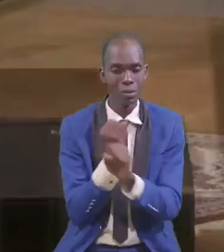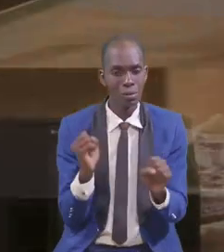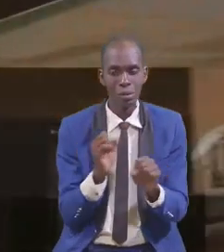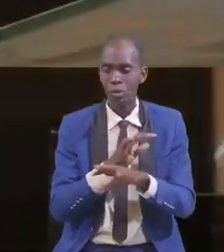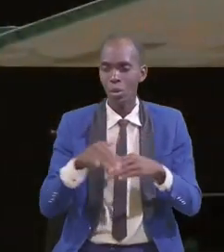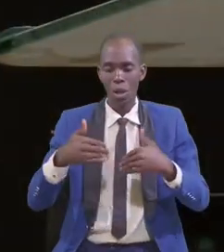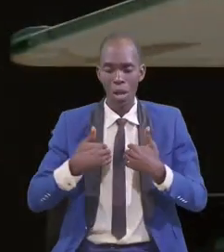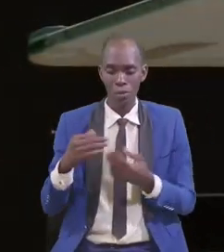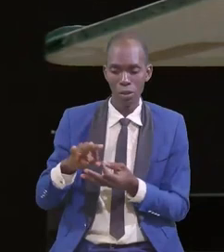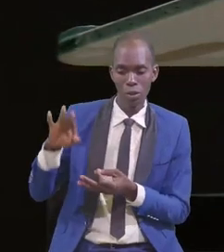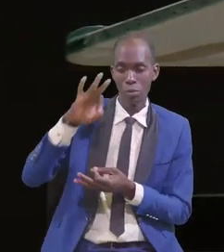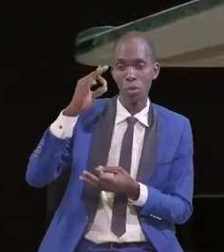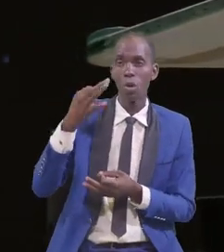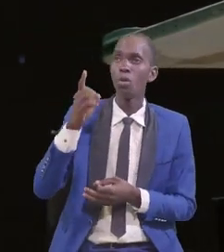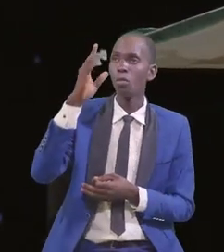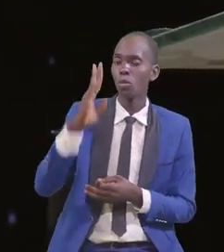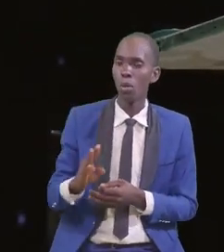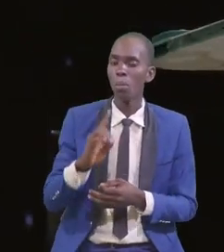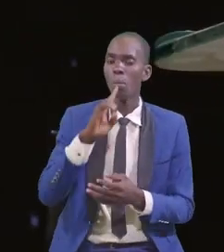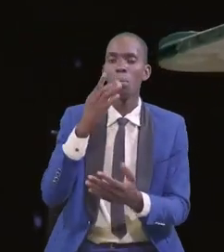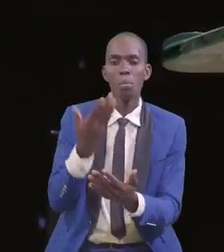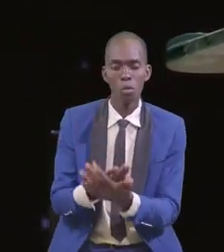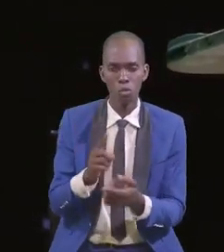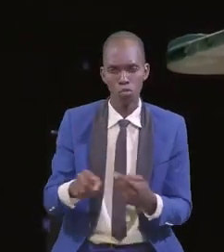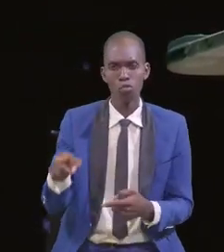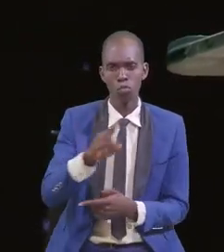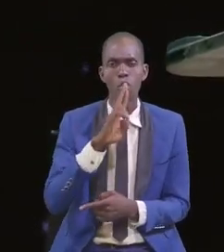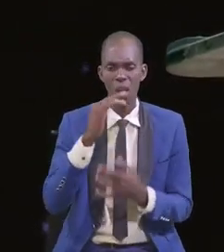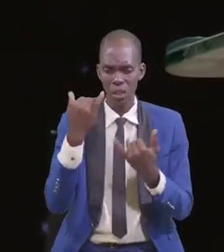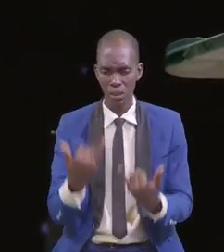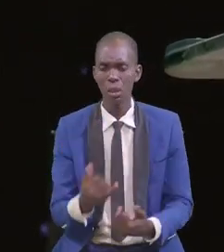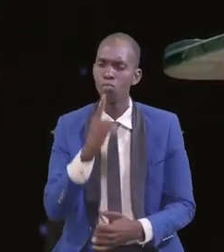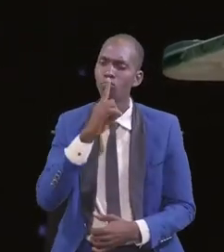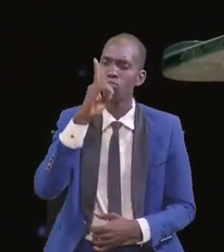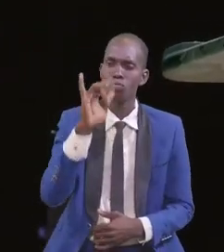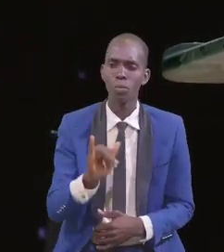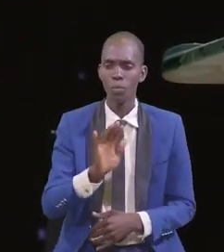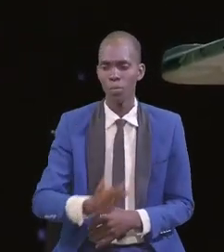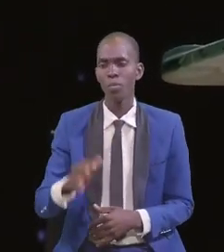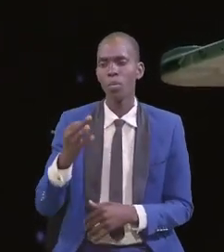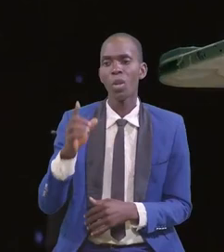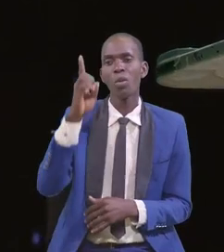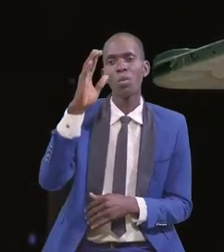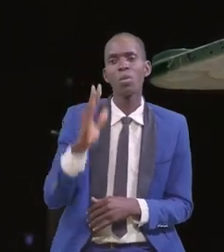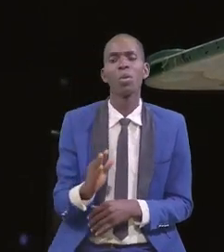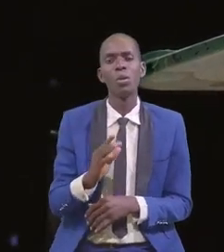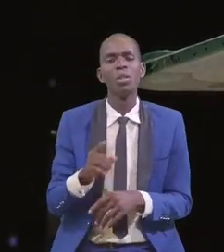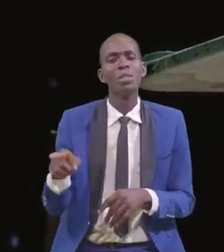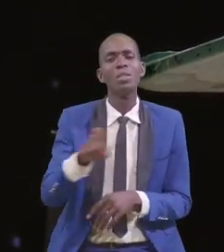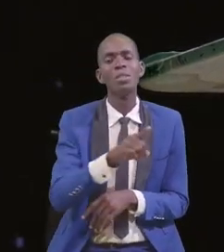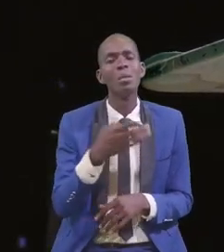witness with their hearts. The children of God. The things they have that makes them proud.